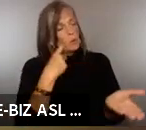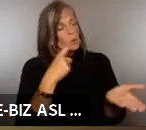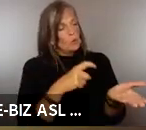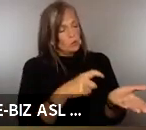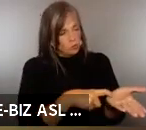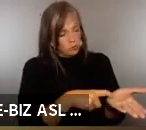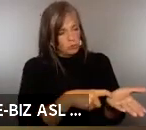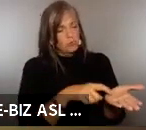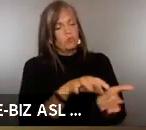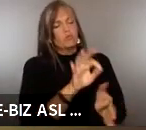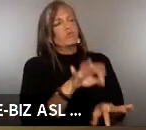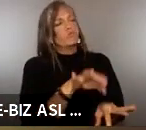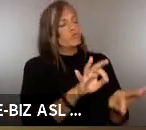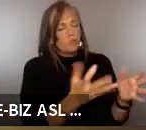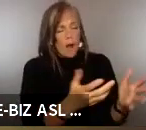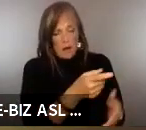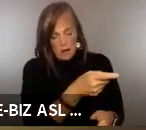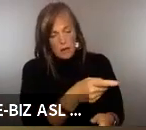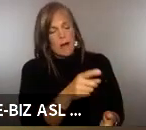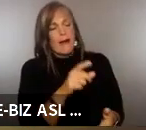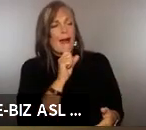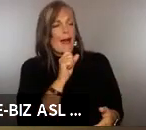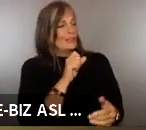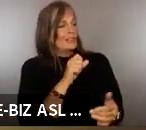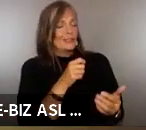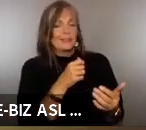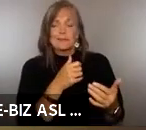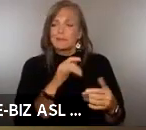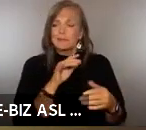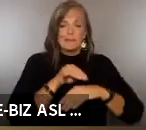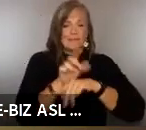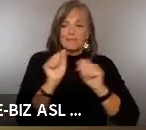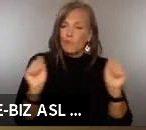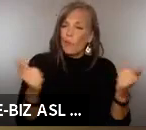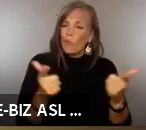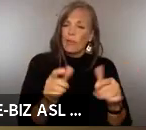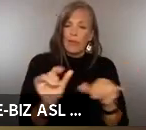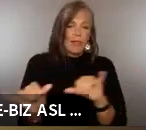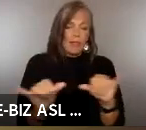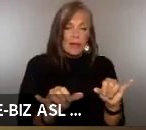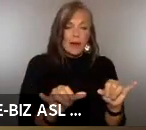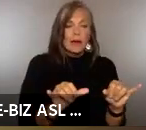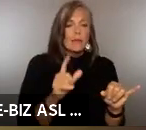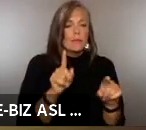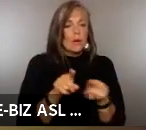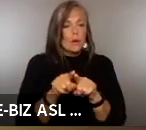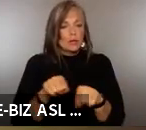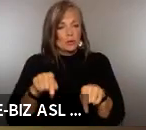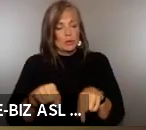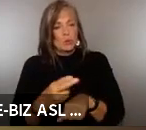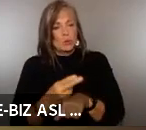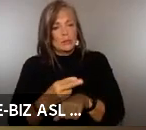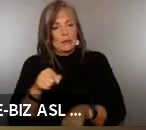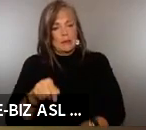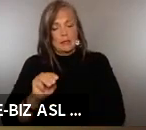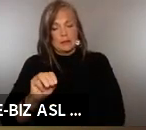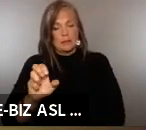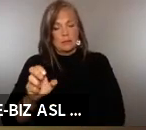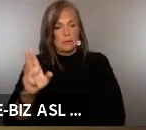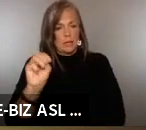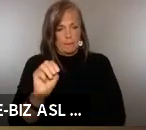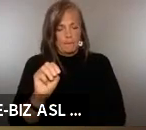other things you may have discovered in this process, in this medium, and like what challenges did that pose? It was really challenging for